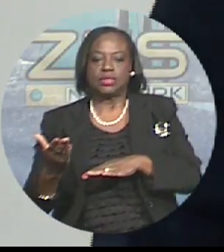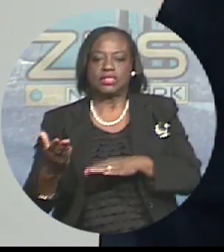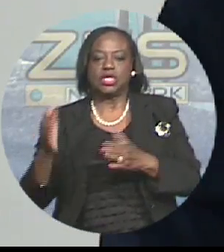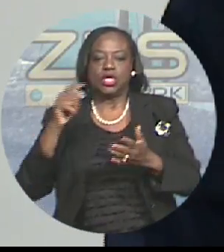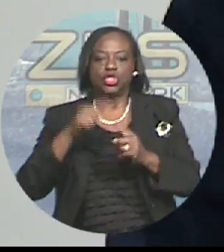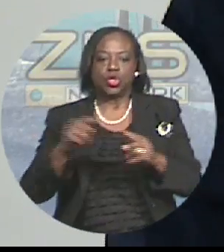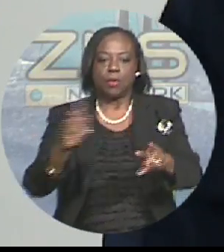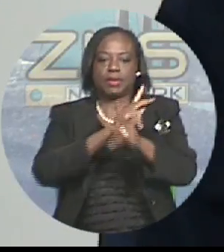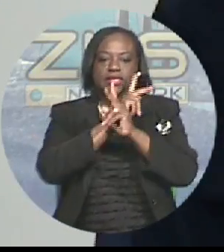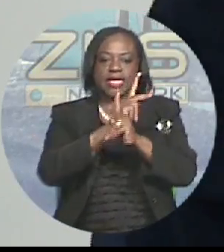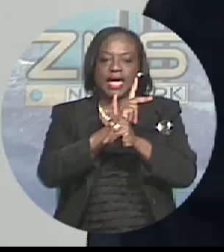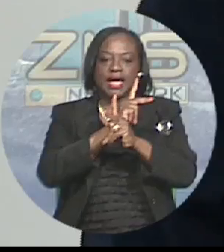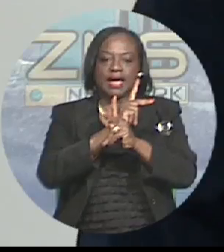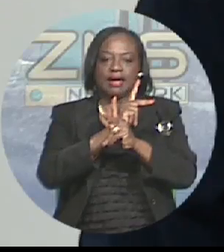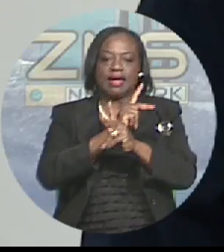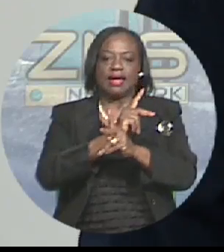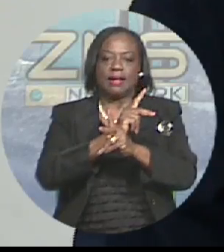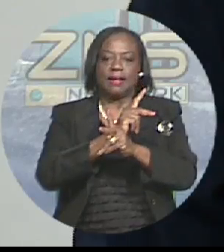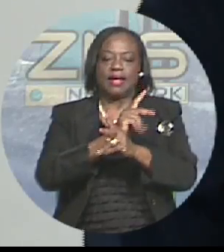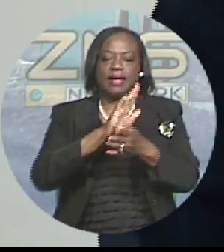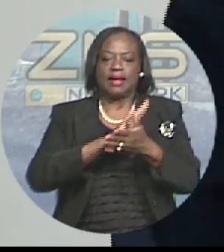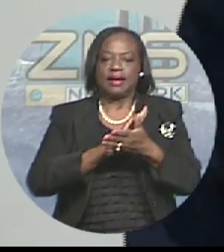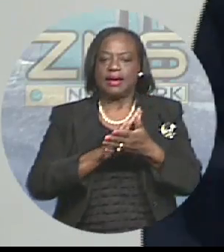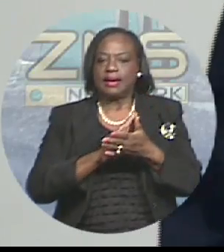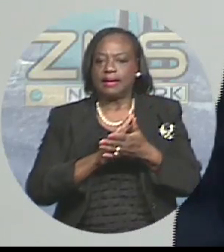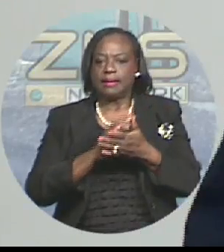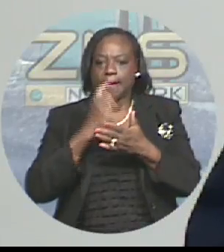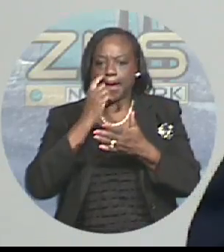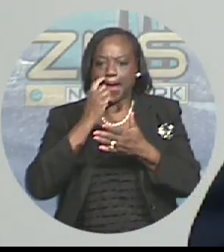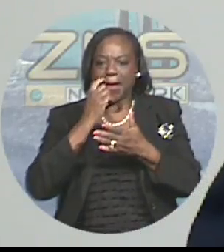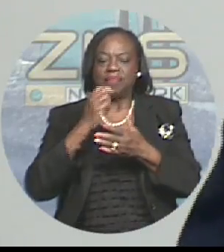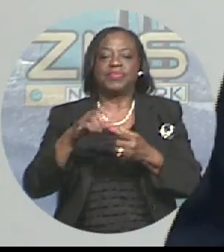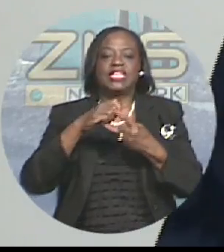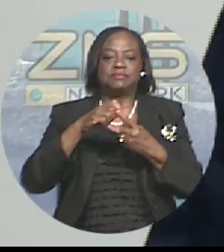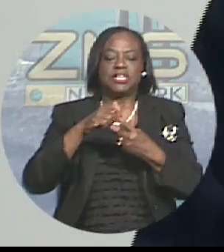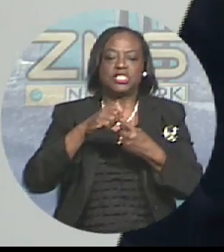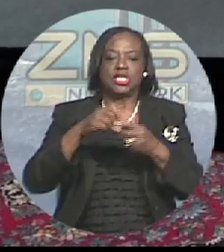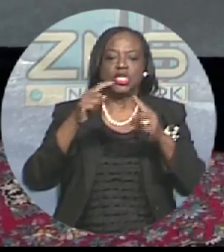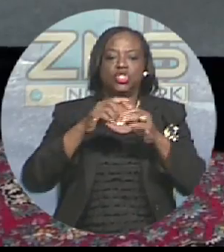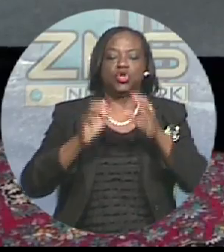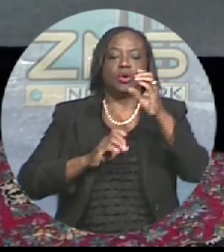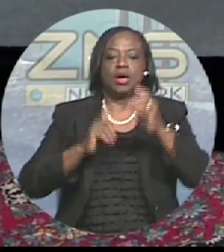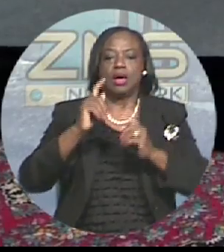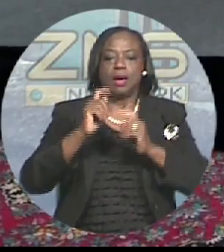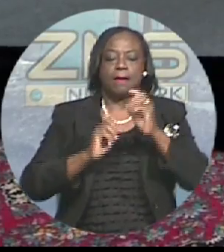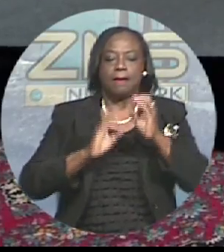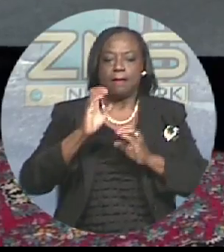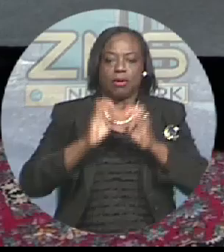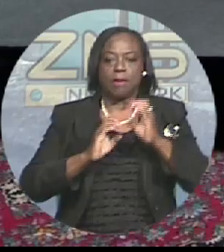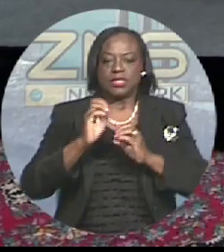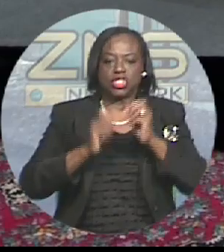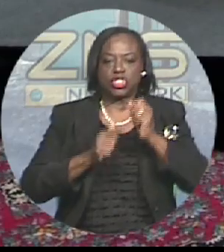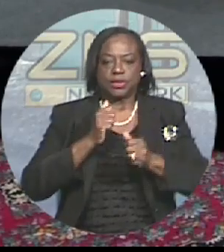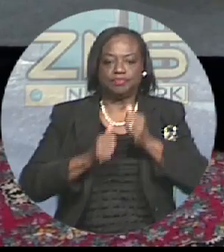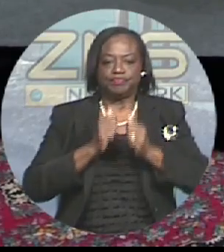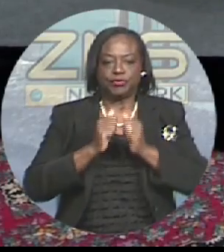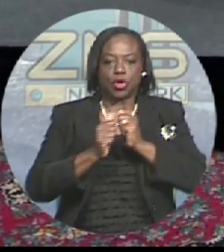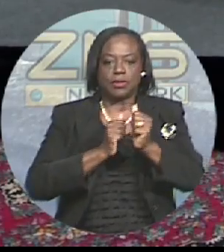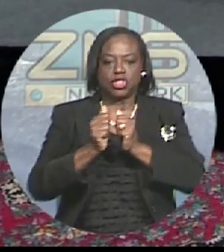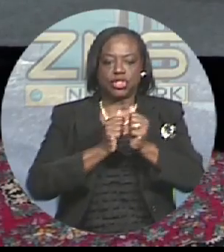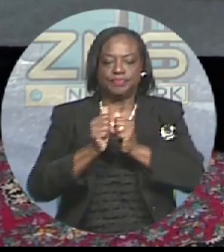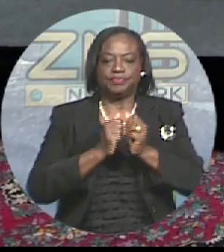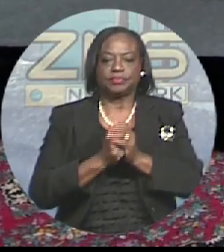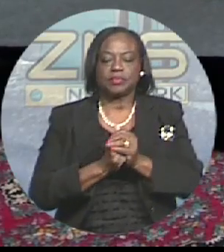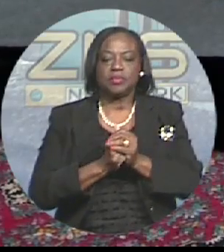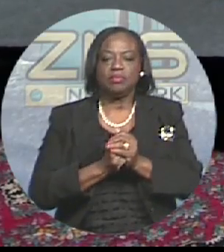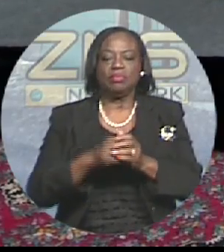protect clean athletes, particularly with regards to competition manipulation. Commissioner of Police Ellison Greenslade assuring the